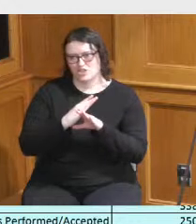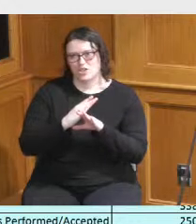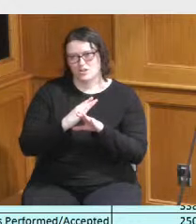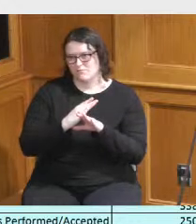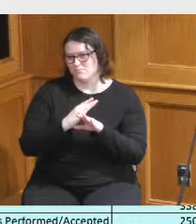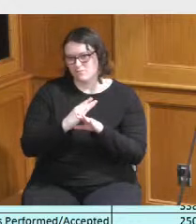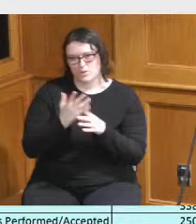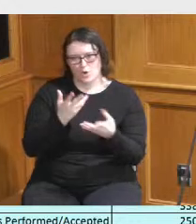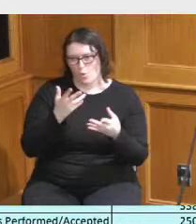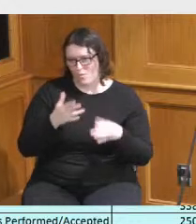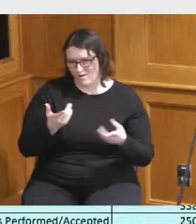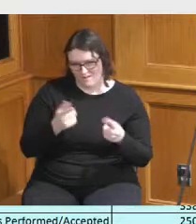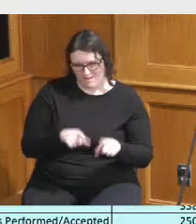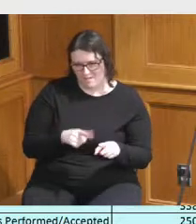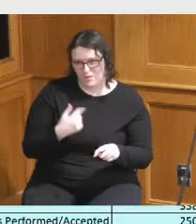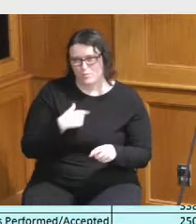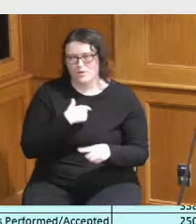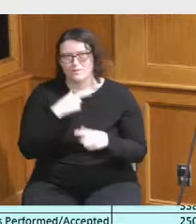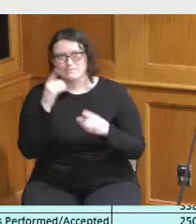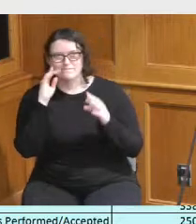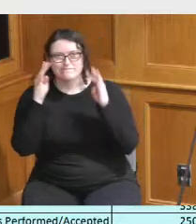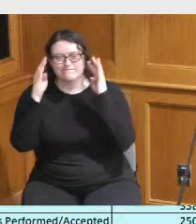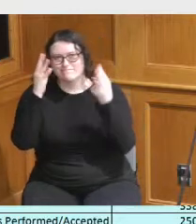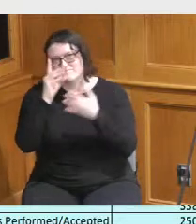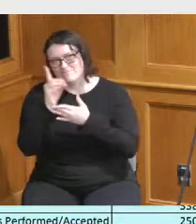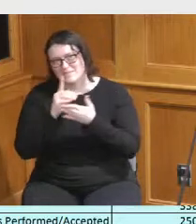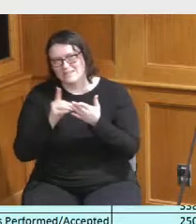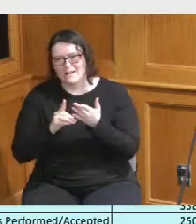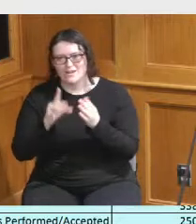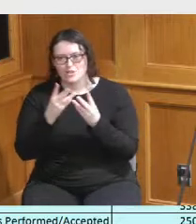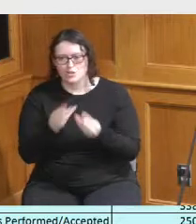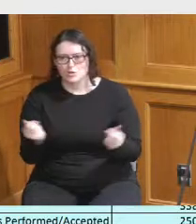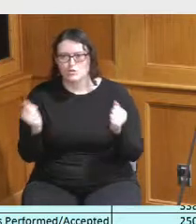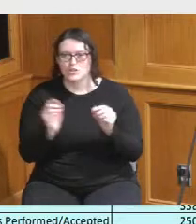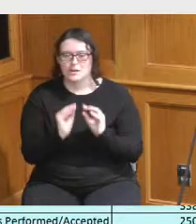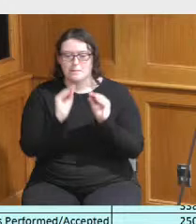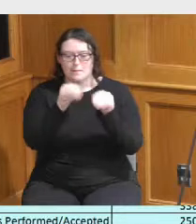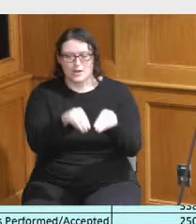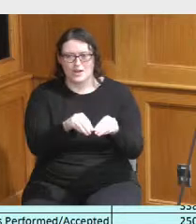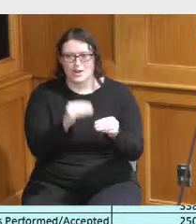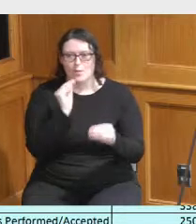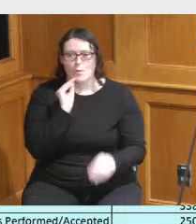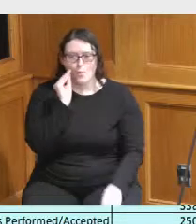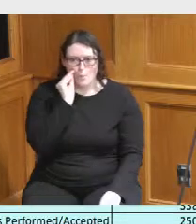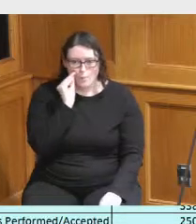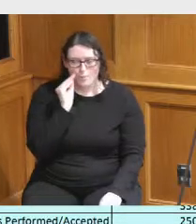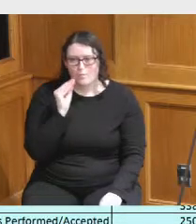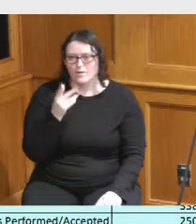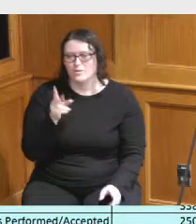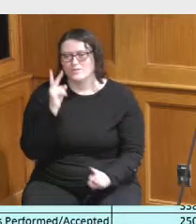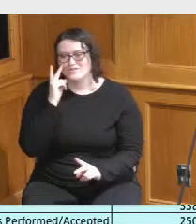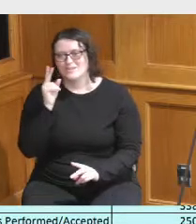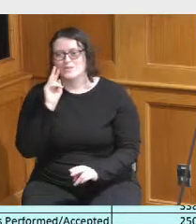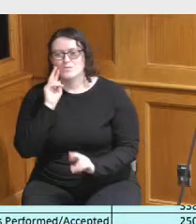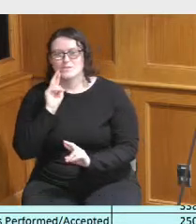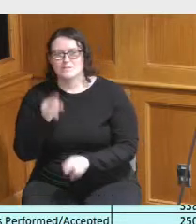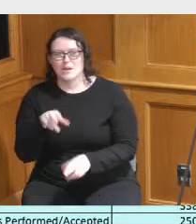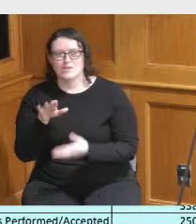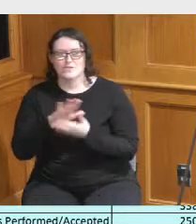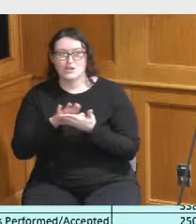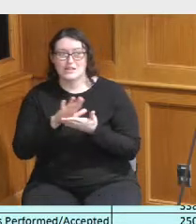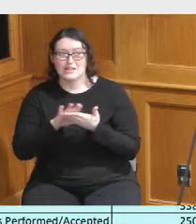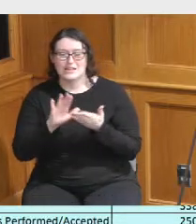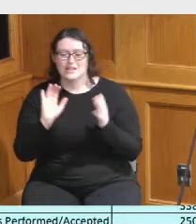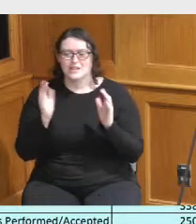where we're designing solutions and installing them in homes. And then you can see the response in cleaning versus